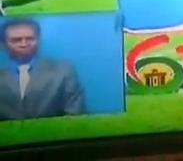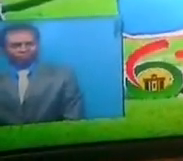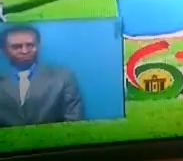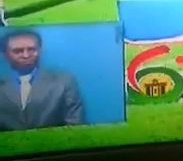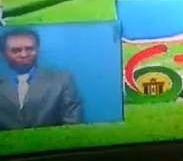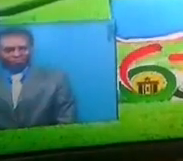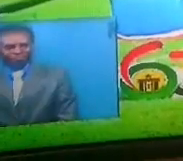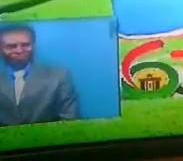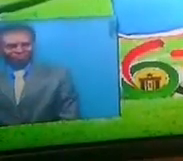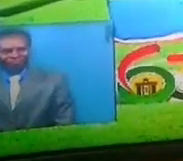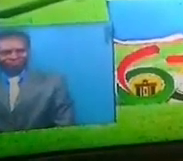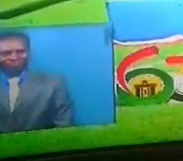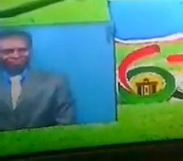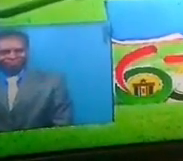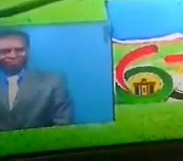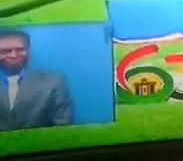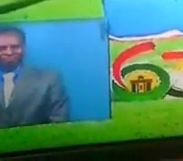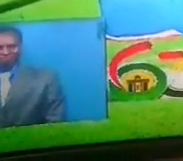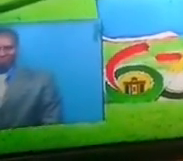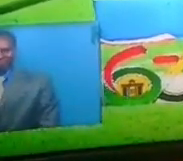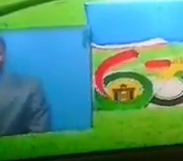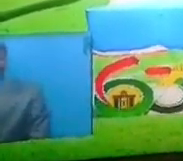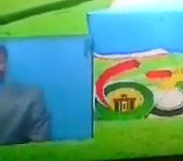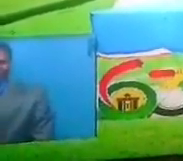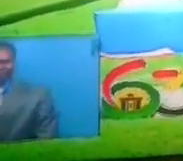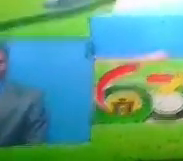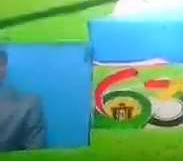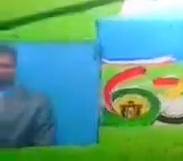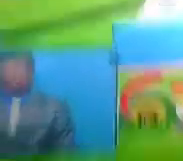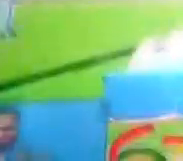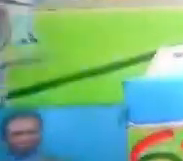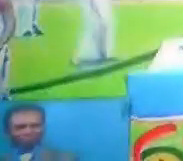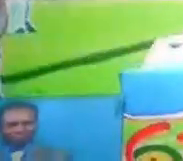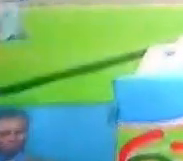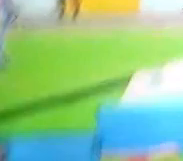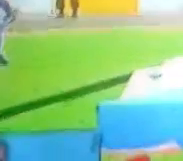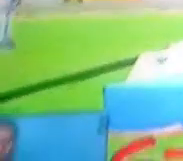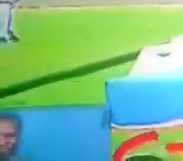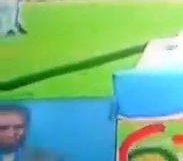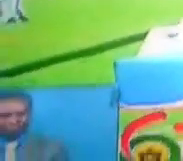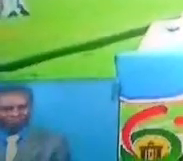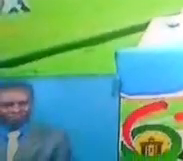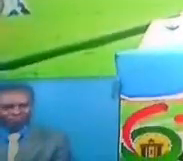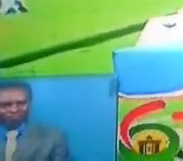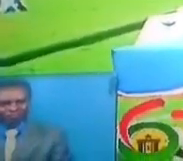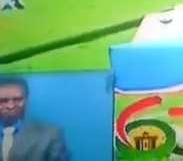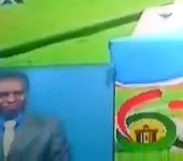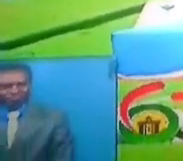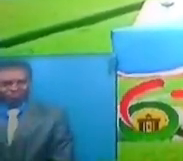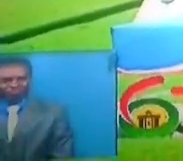could have trouble in our hands. And exactly. So what it means again is that don't try this at home. It's for the experts.